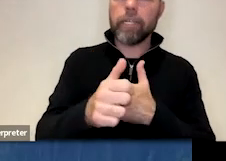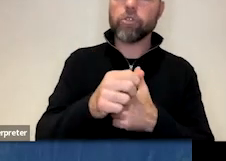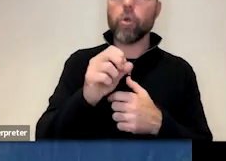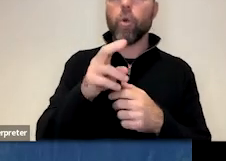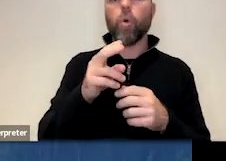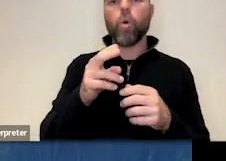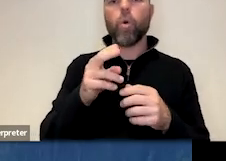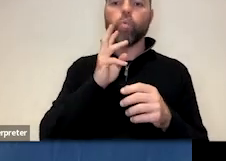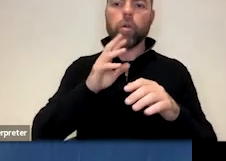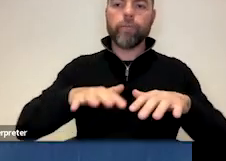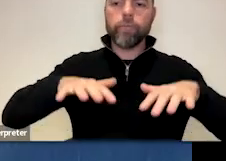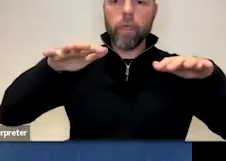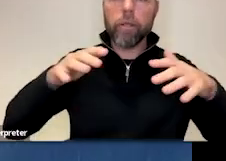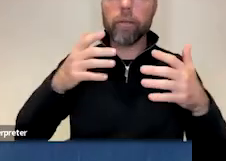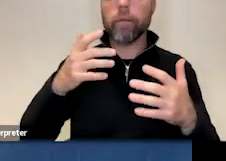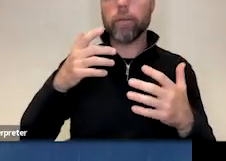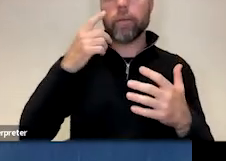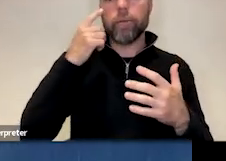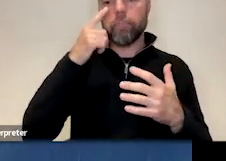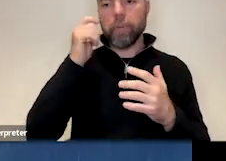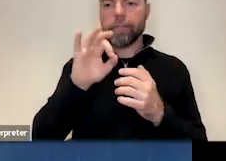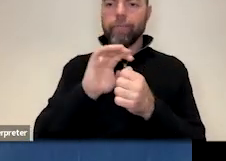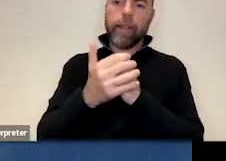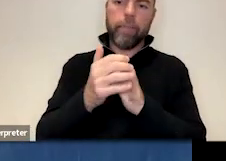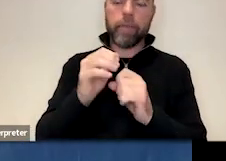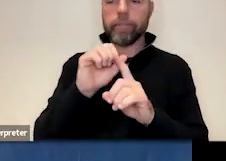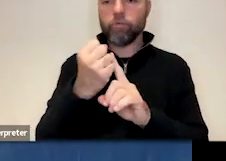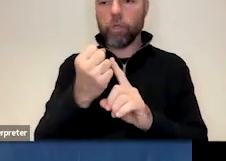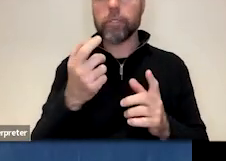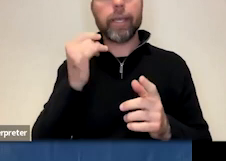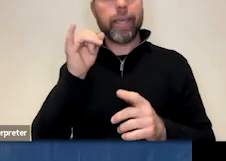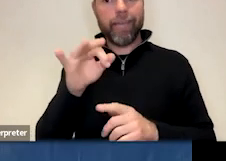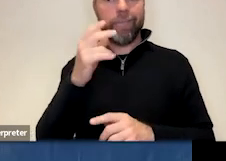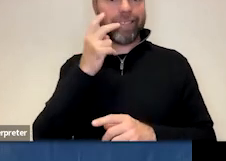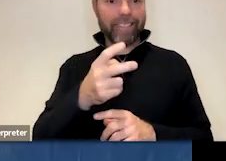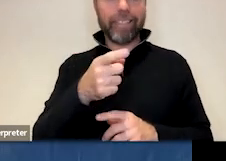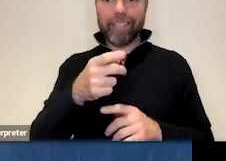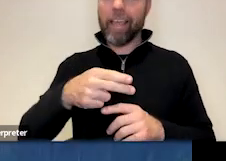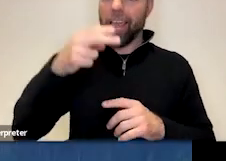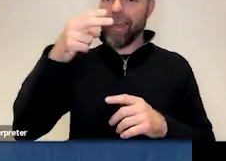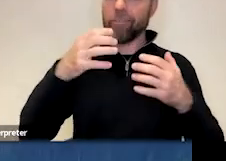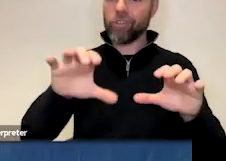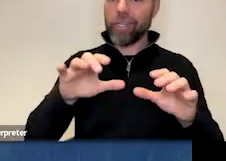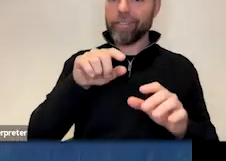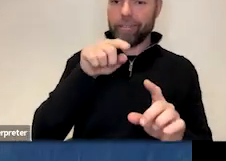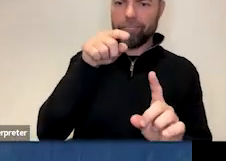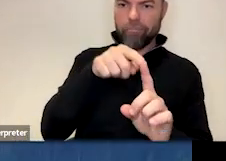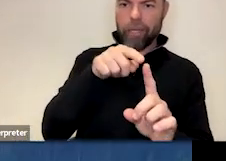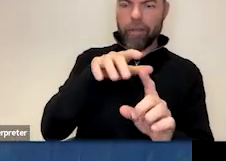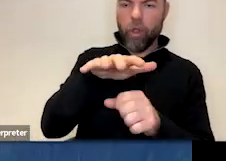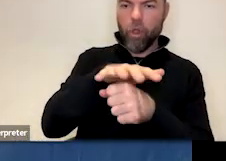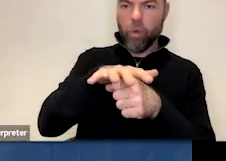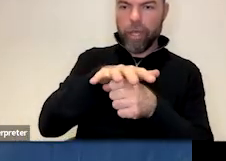to climate conditions. So, for example, if we see there's a high probability that a location